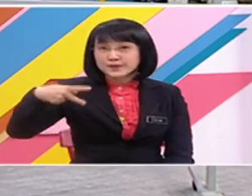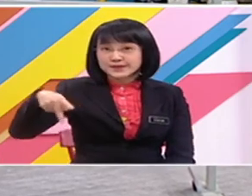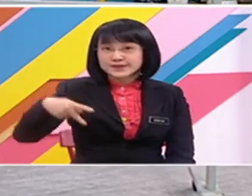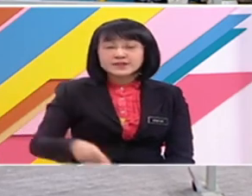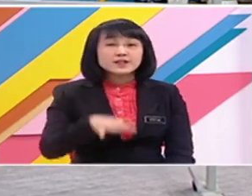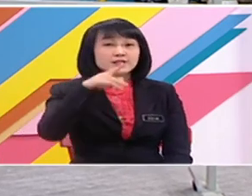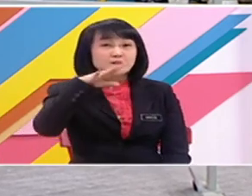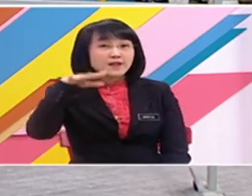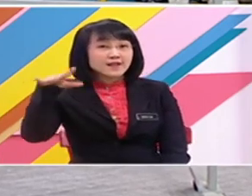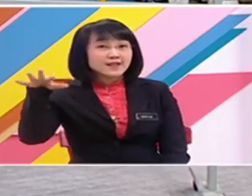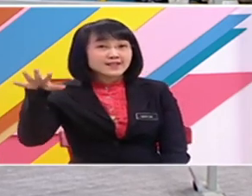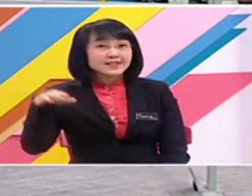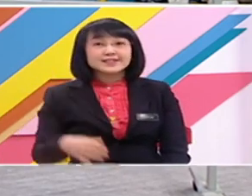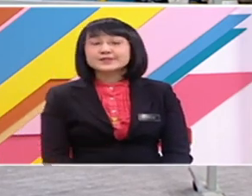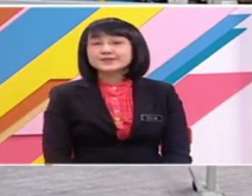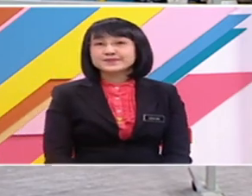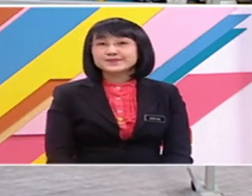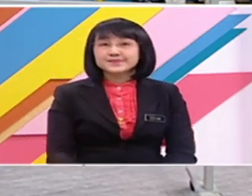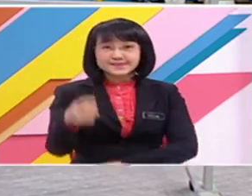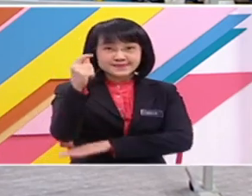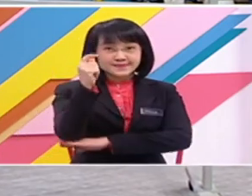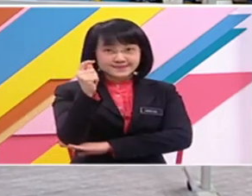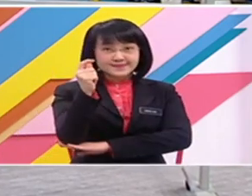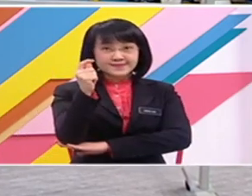spell T-shirt. Okay. Okay.